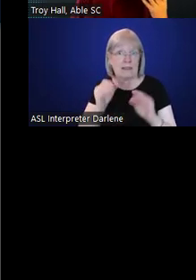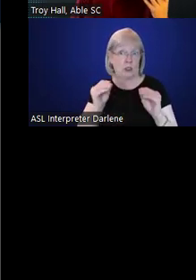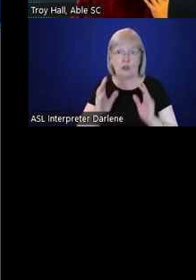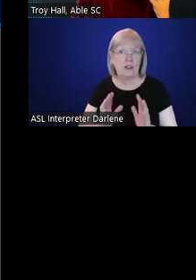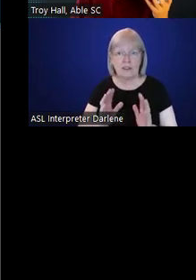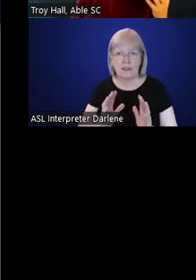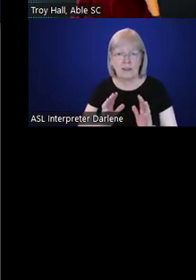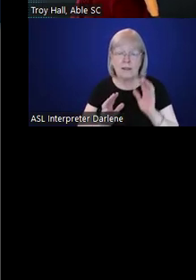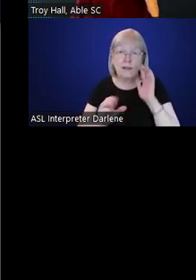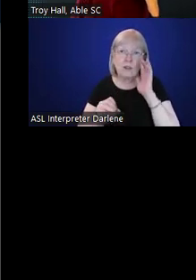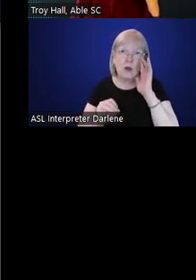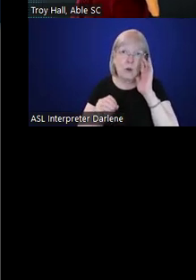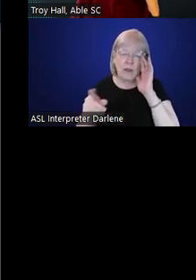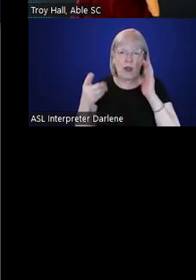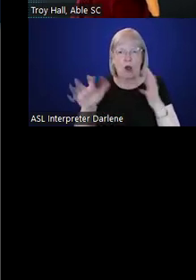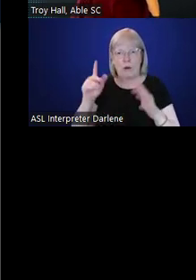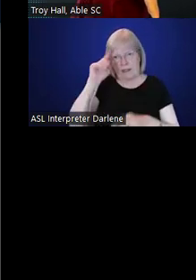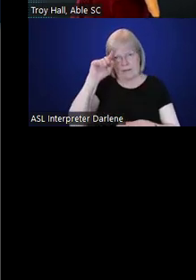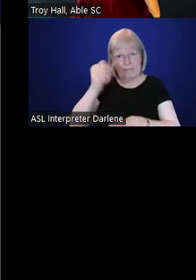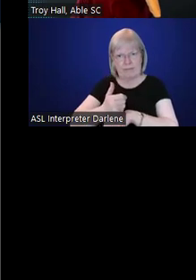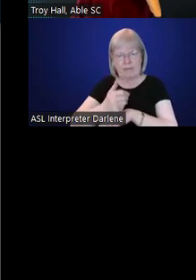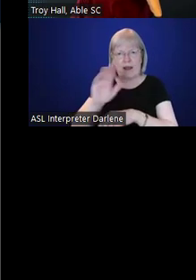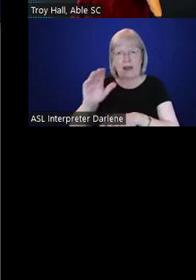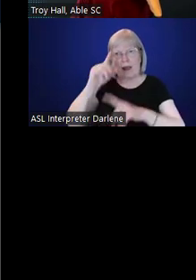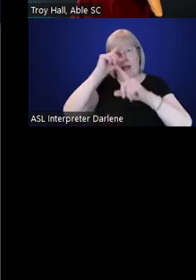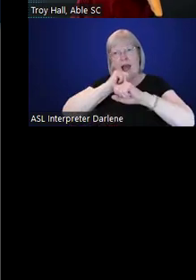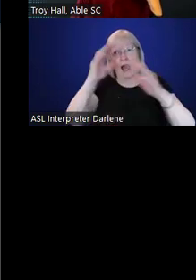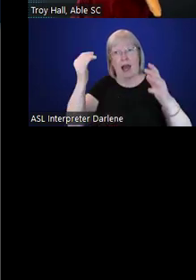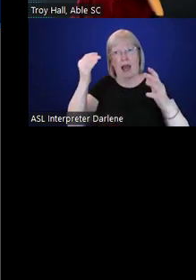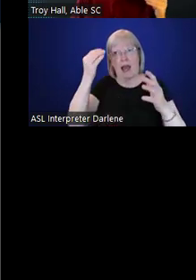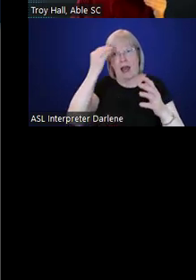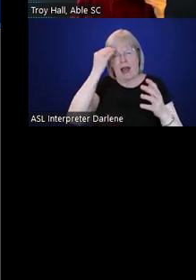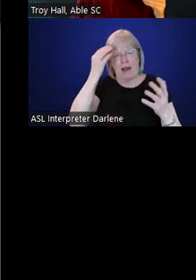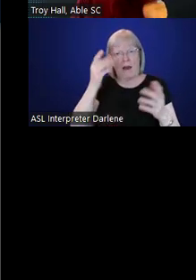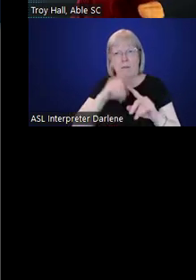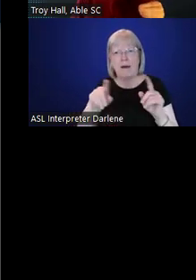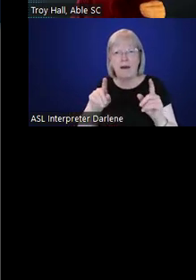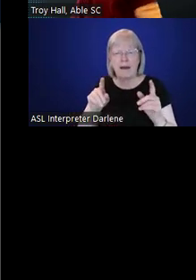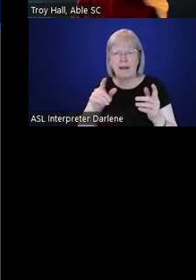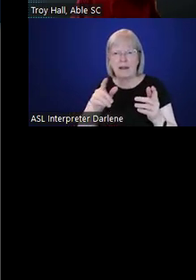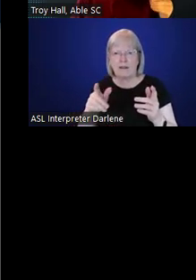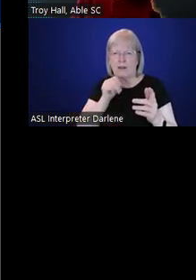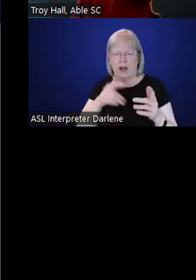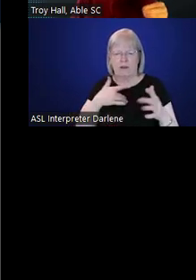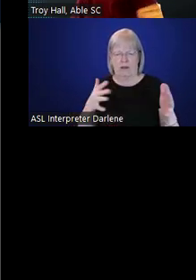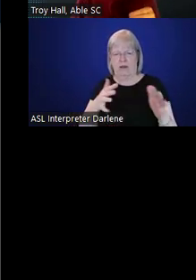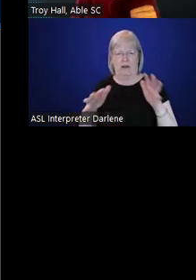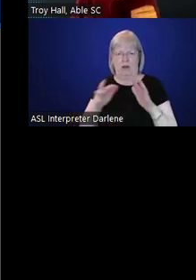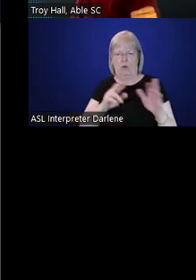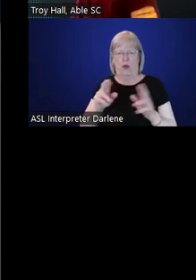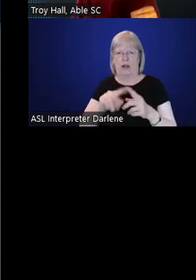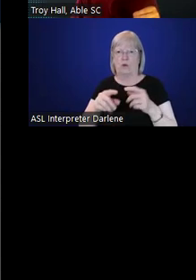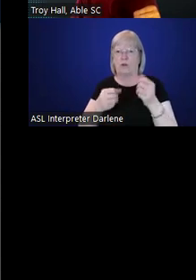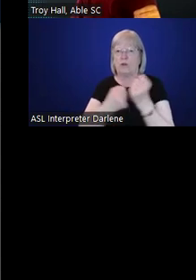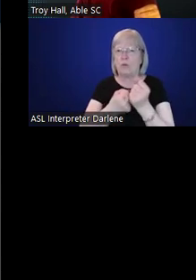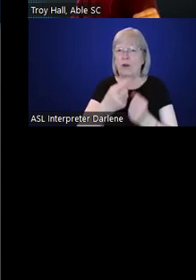They're coming with their own unique knowledge, but they don't feel prepared to support youth with disabilities,